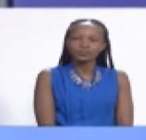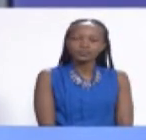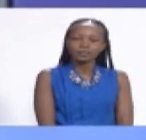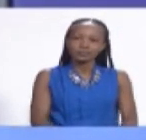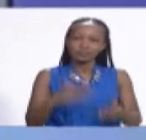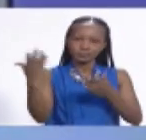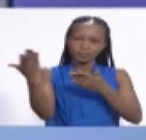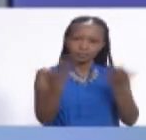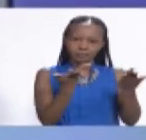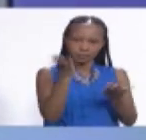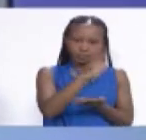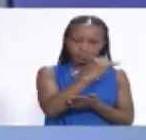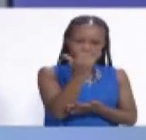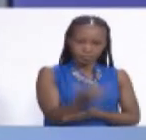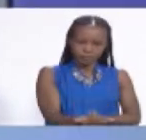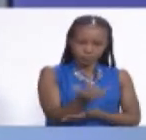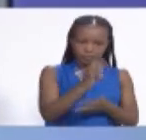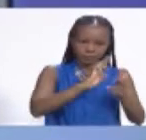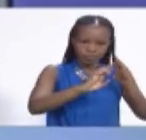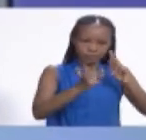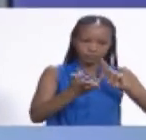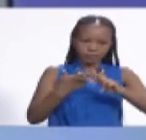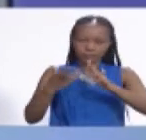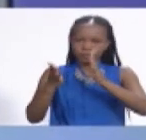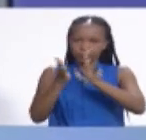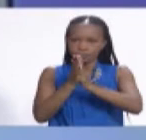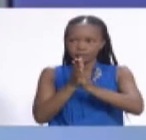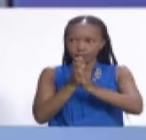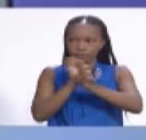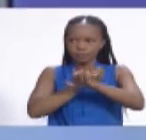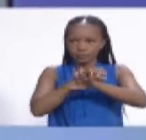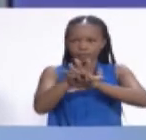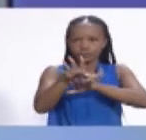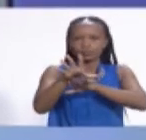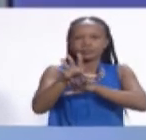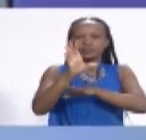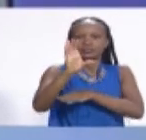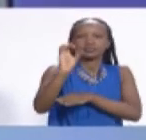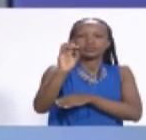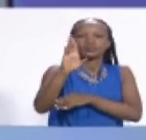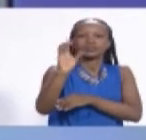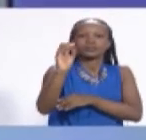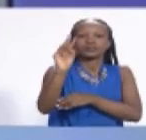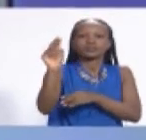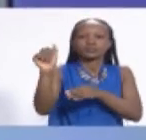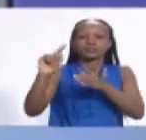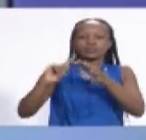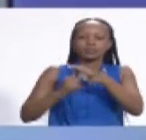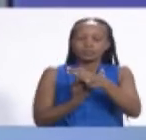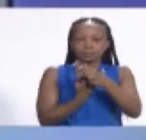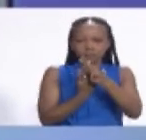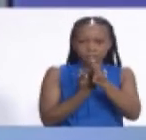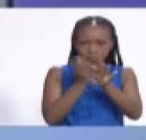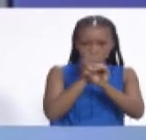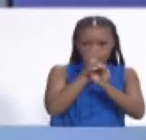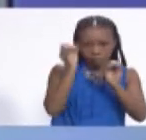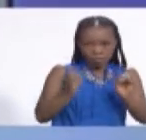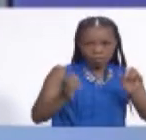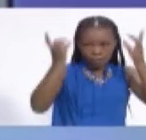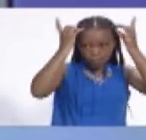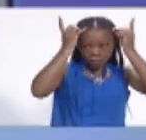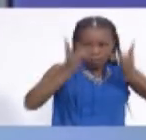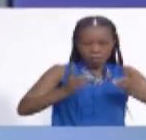Welcome back. Now, growing fears related to the global spread of coronavirus have begun to manifest into official decisions